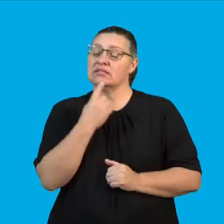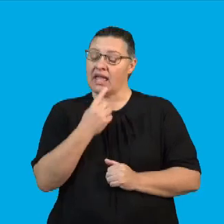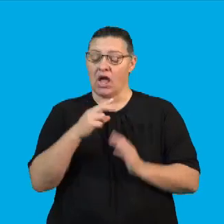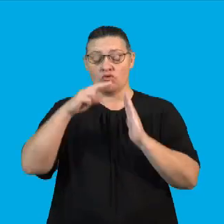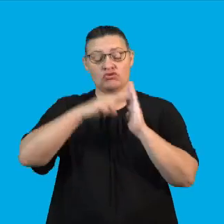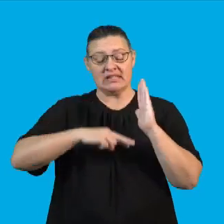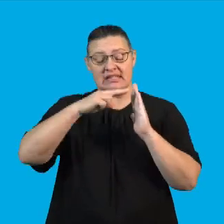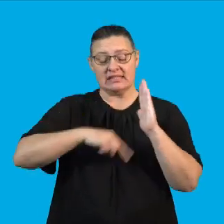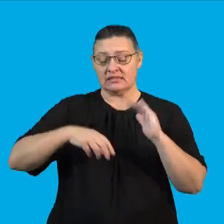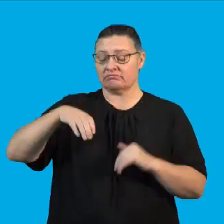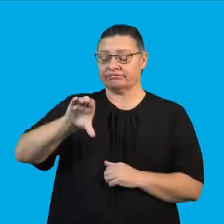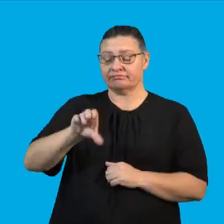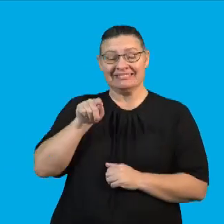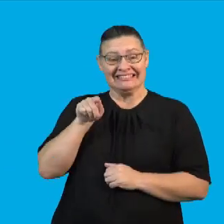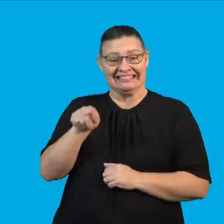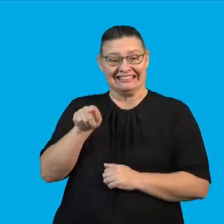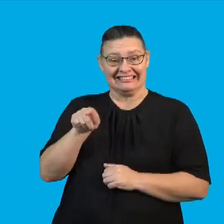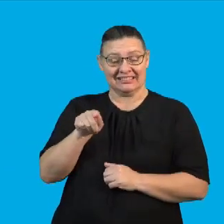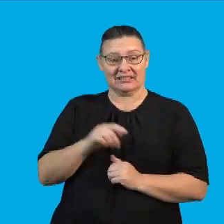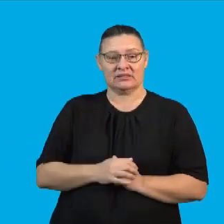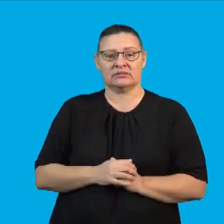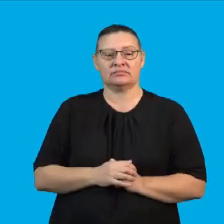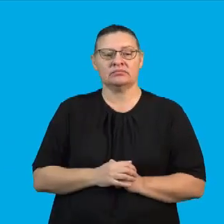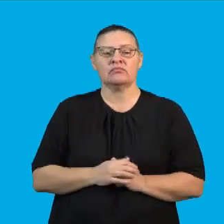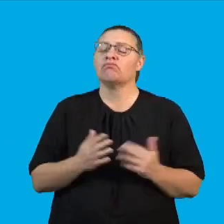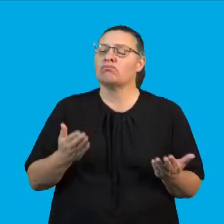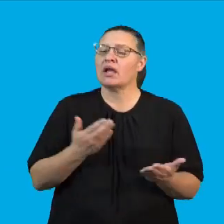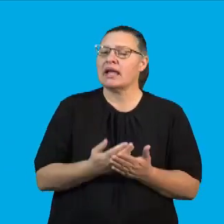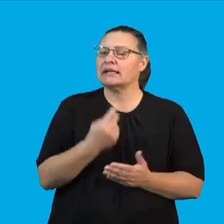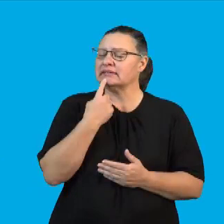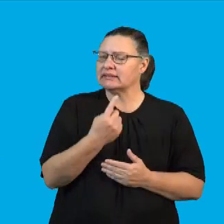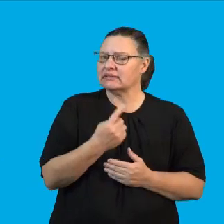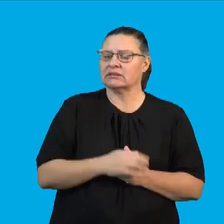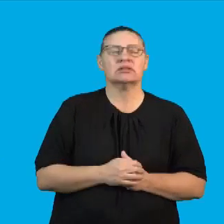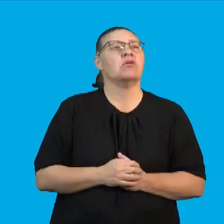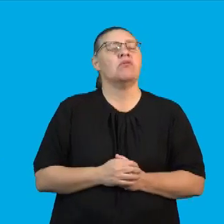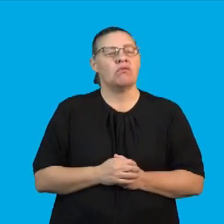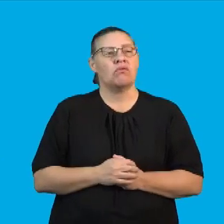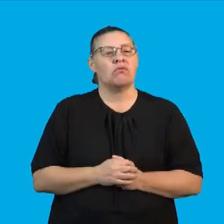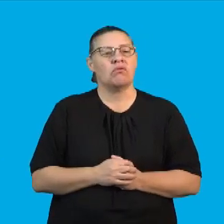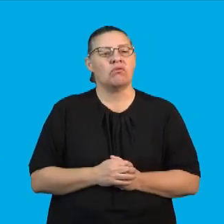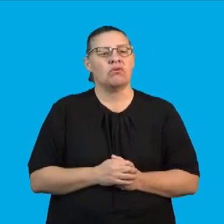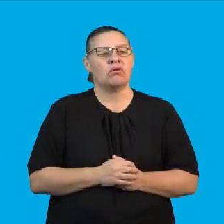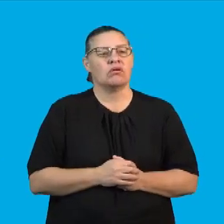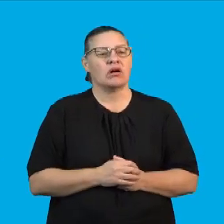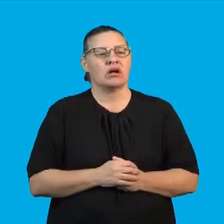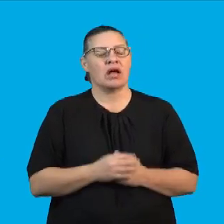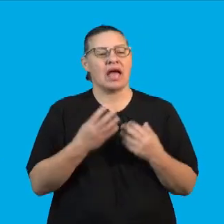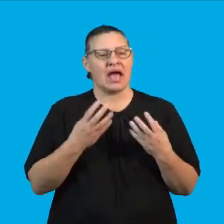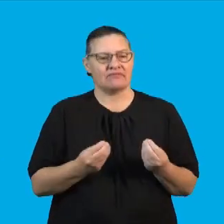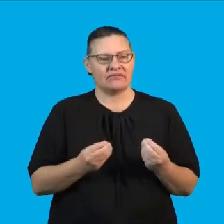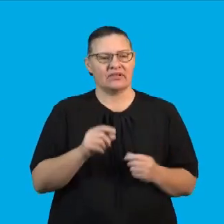instruction says, read the extract below. So you can see that on the table we've got